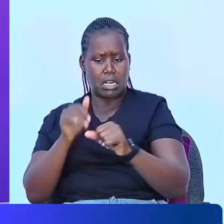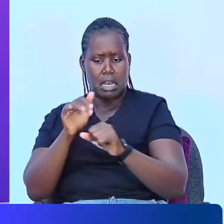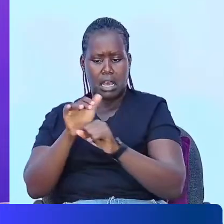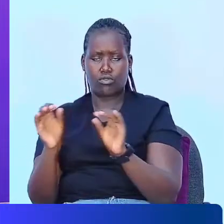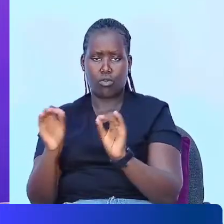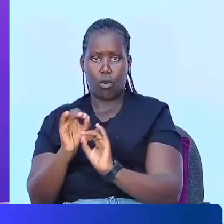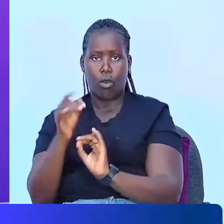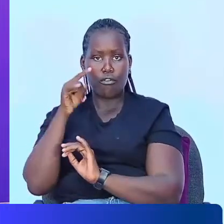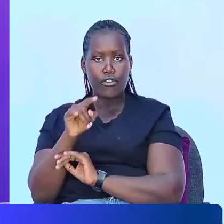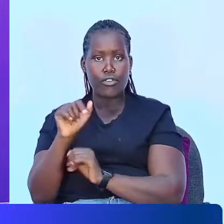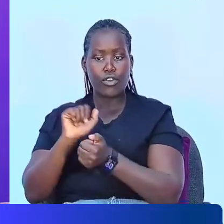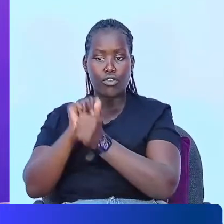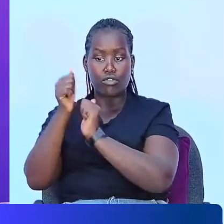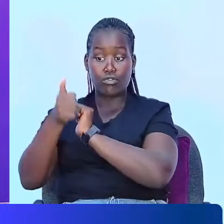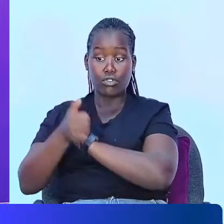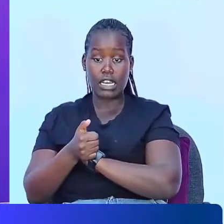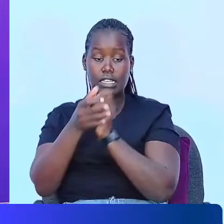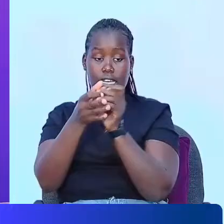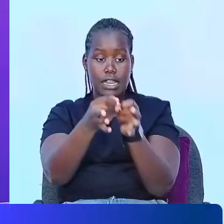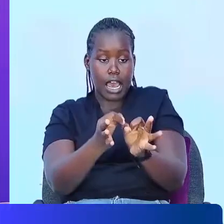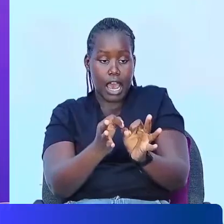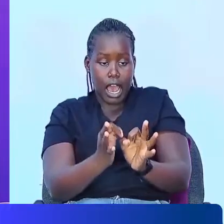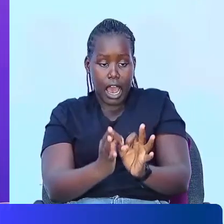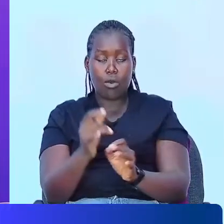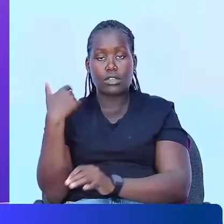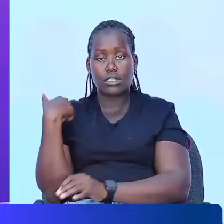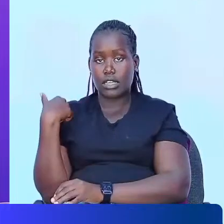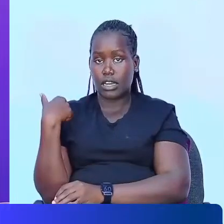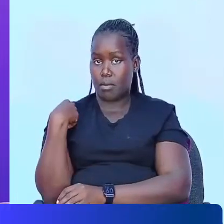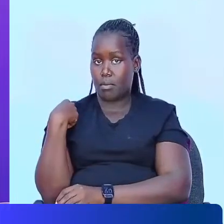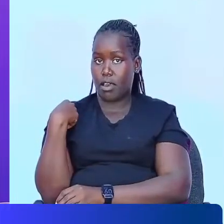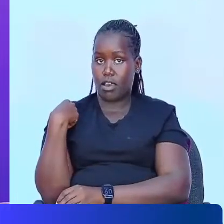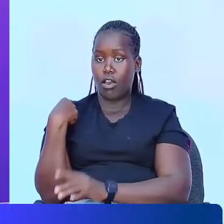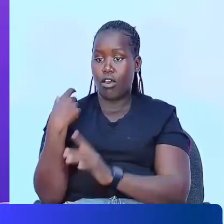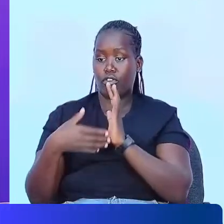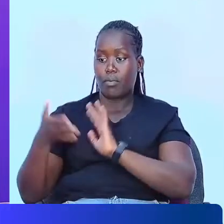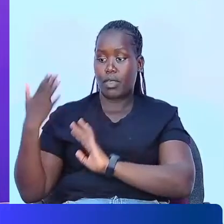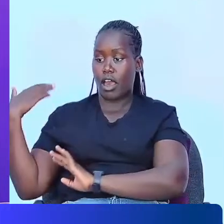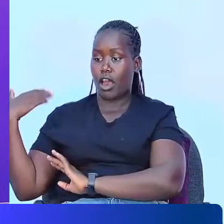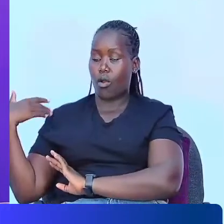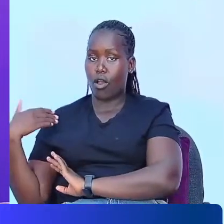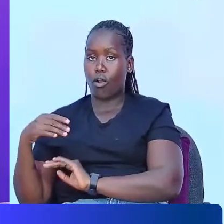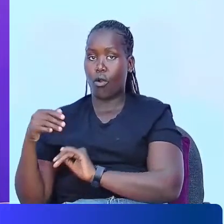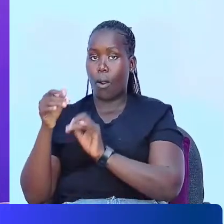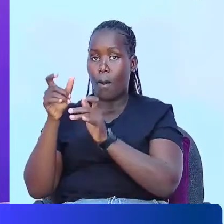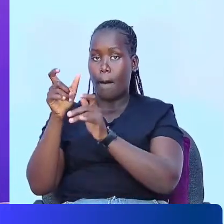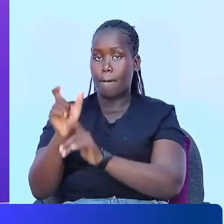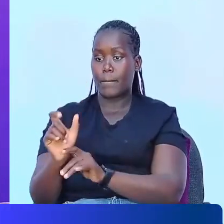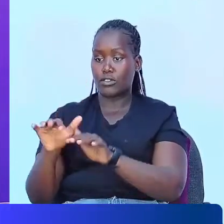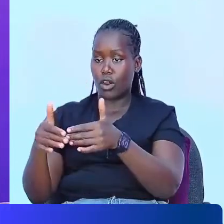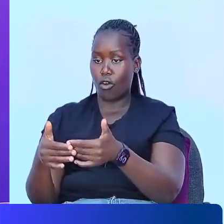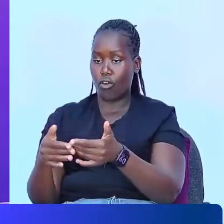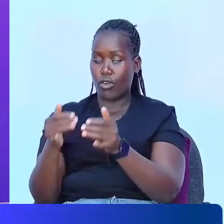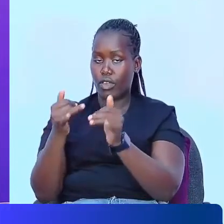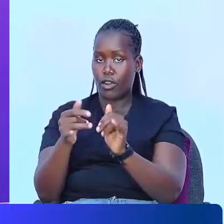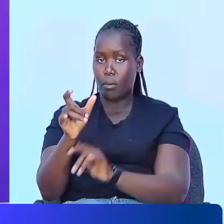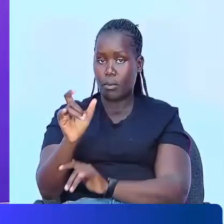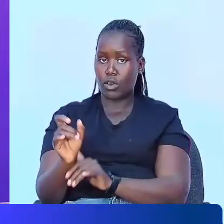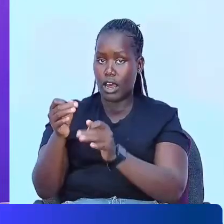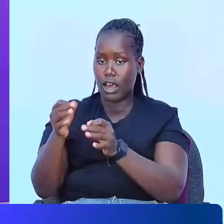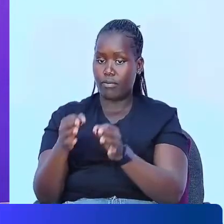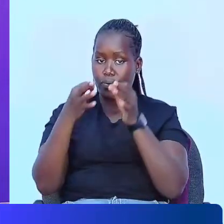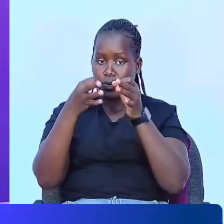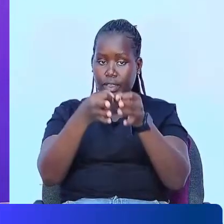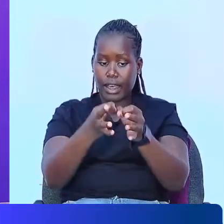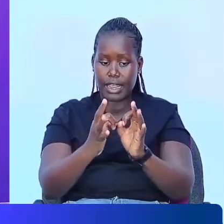change the account number from the previous tenant to the new tenant. Number two is that every account number of Kenya takes more